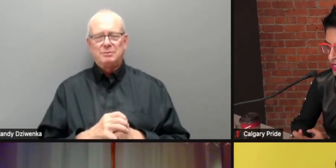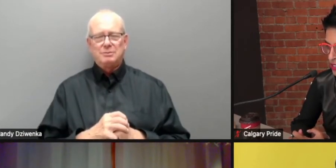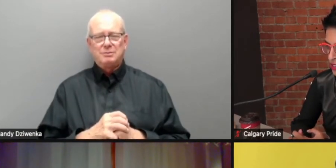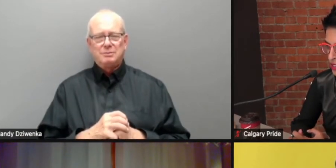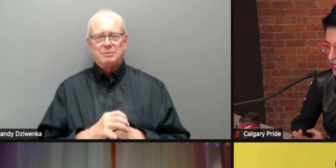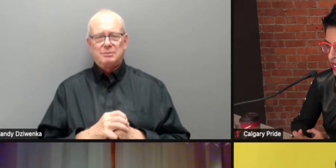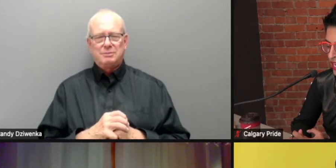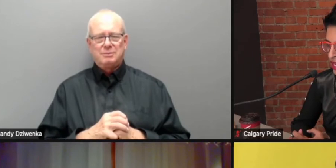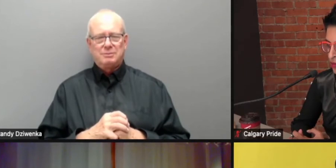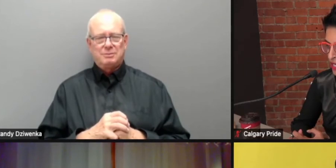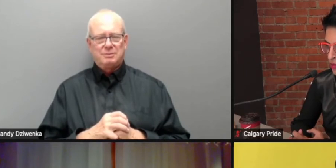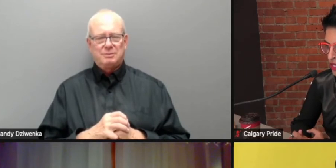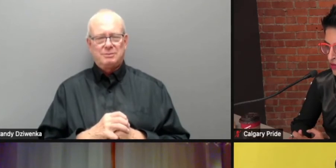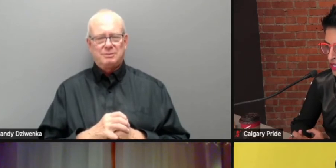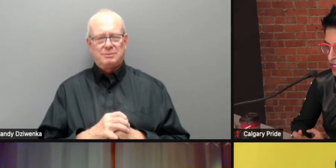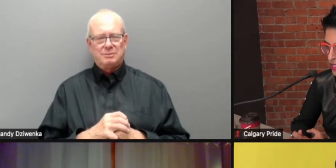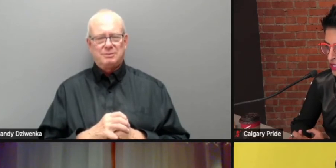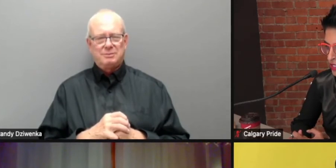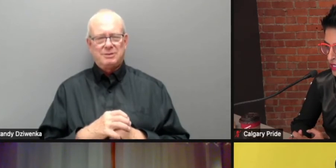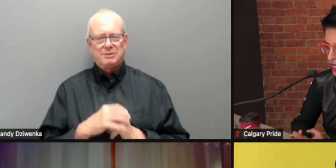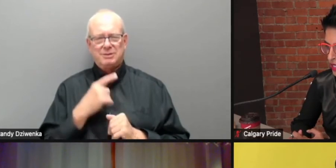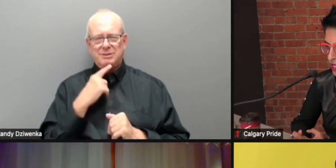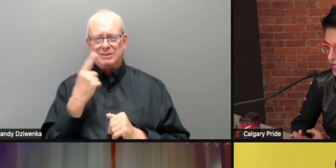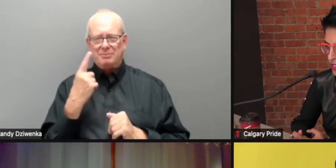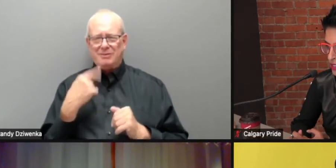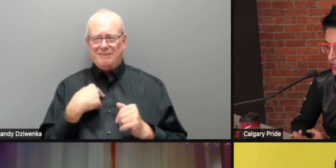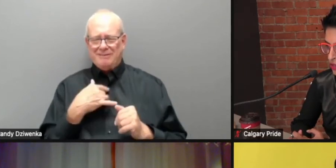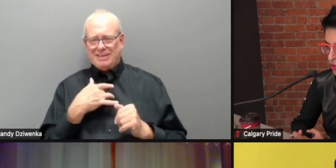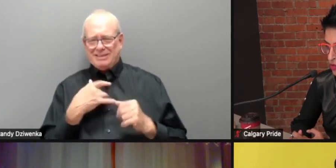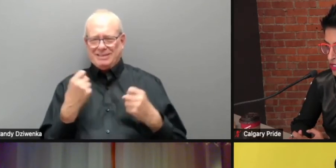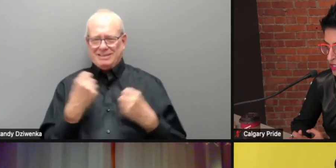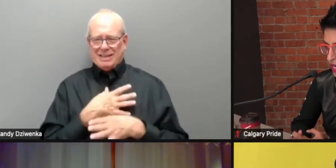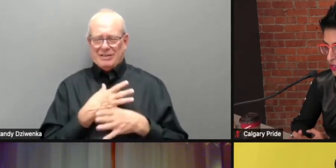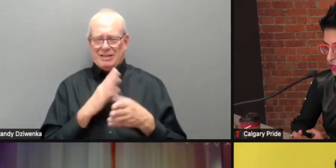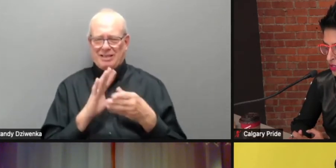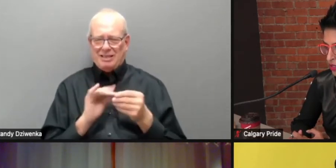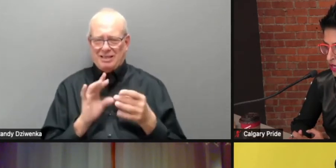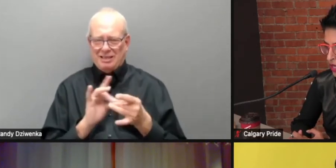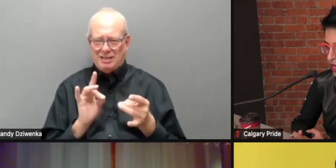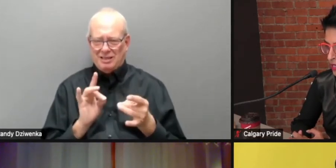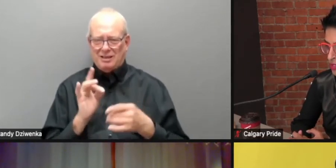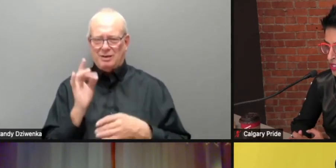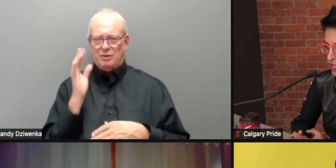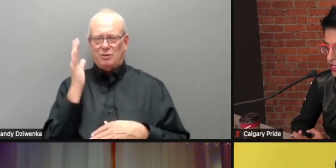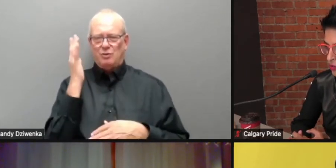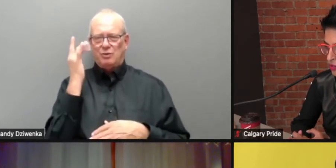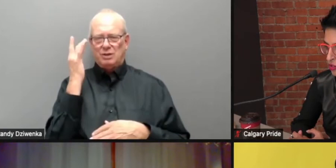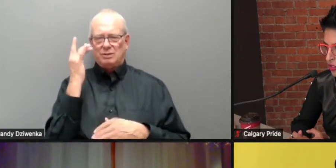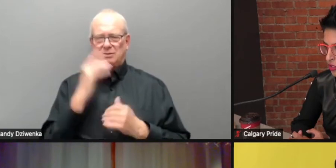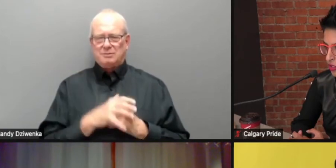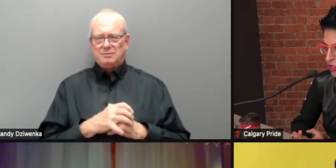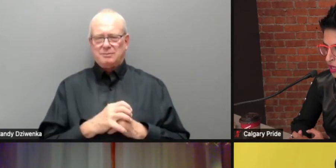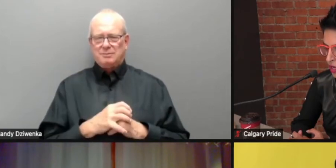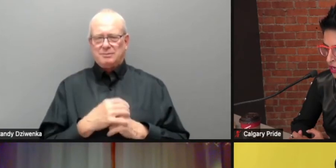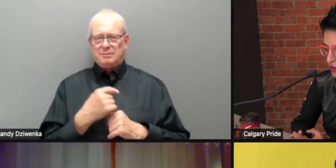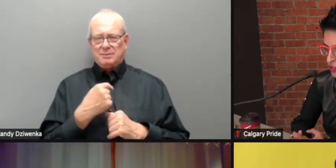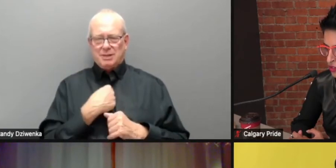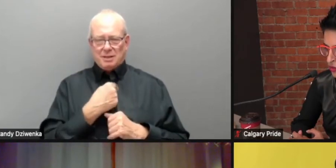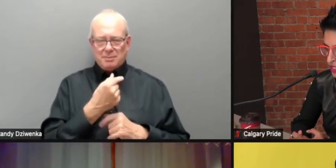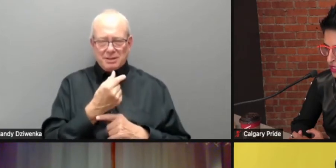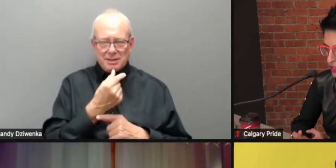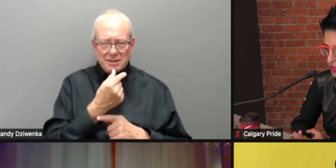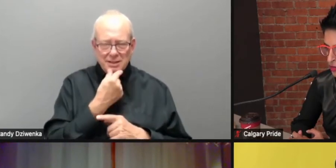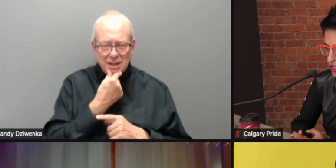story because it's an epitome of a desi gay kid disowned disaster. I'm scared I will turn